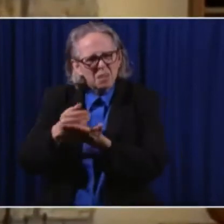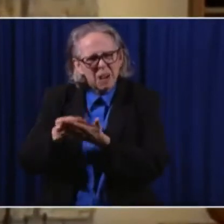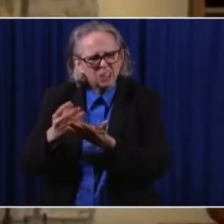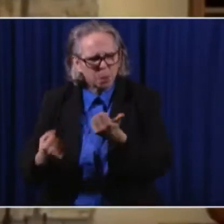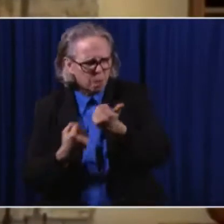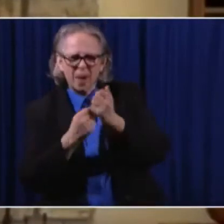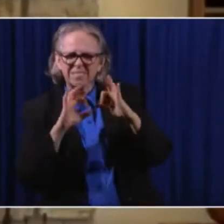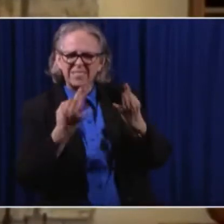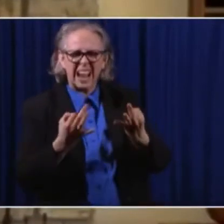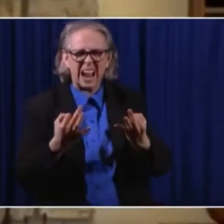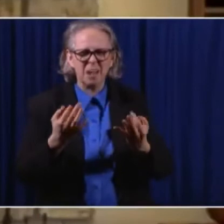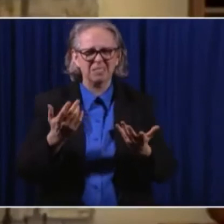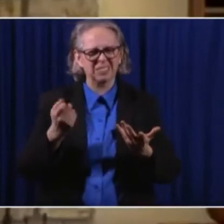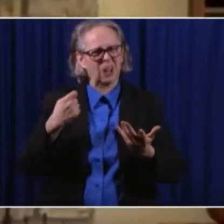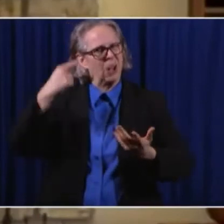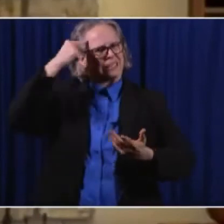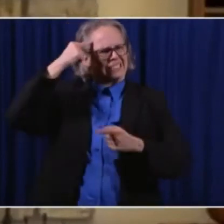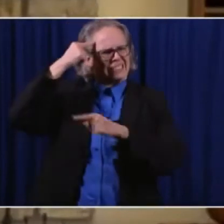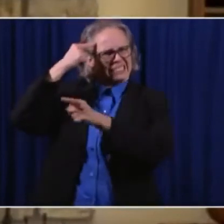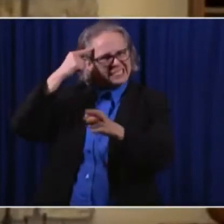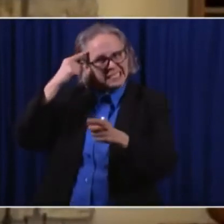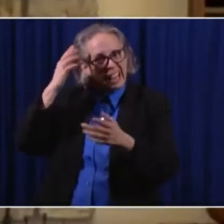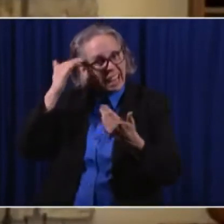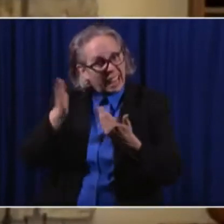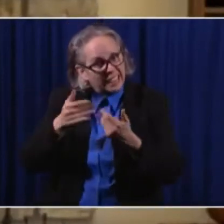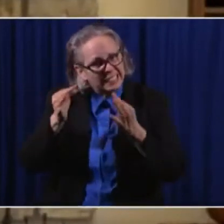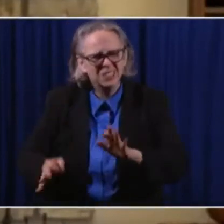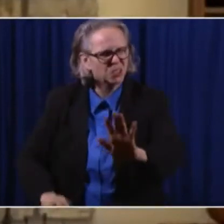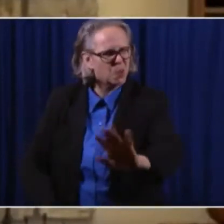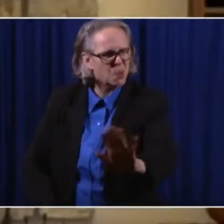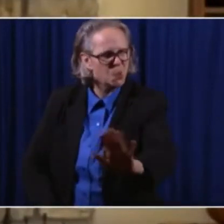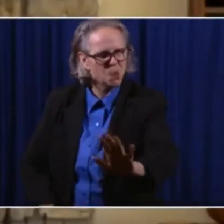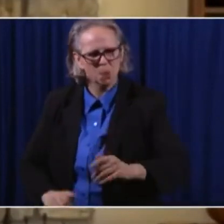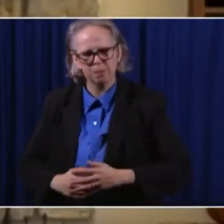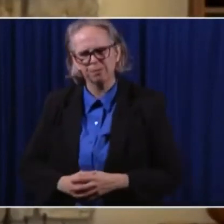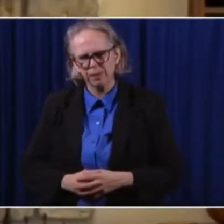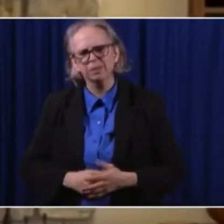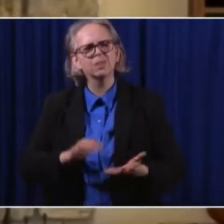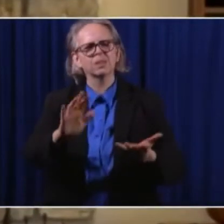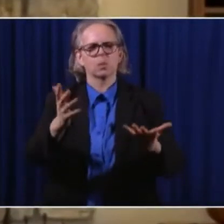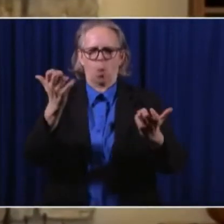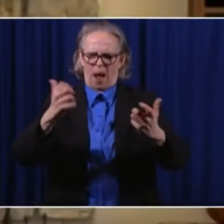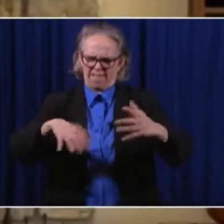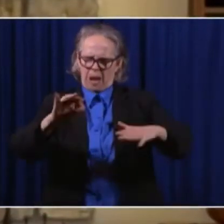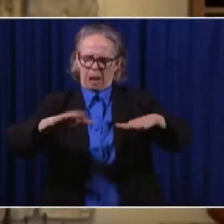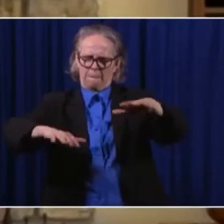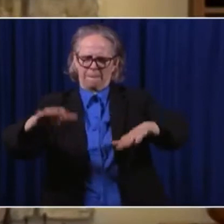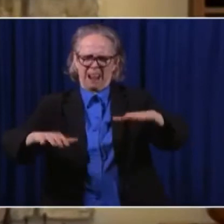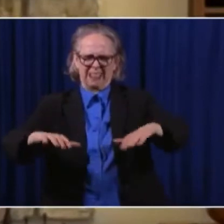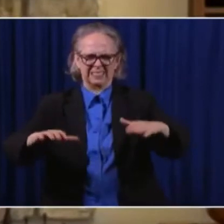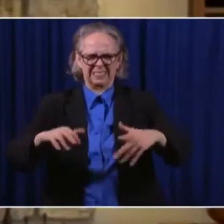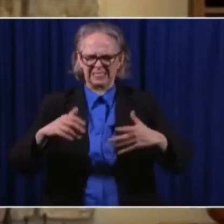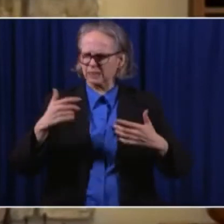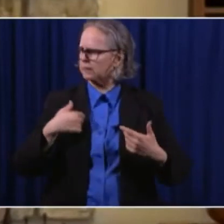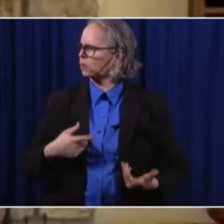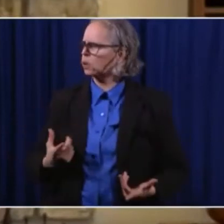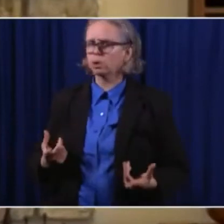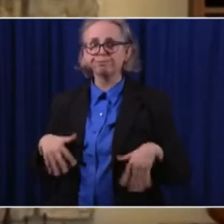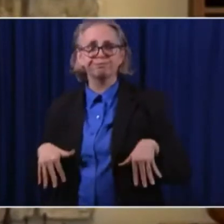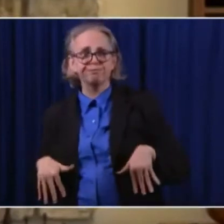well. So what we tried to do is balance things, but we have to take action. And so we're going to try this. We're going to do